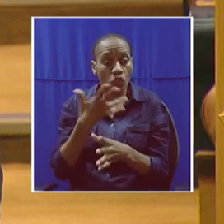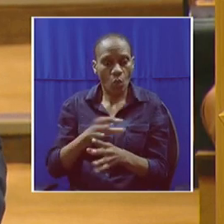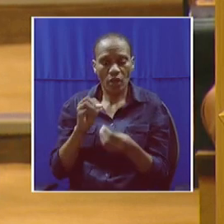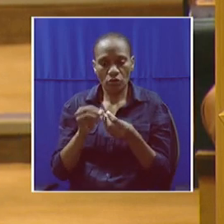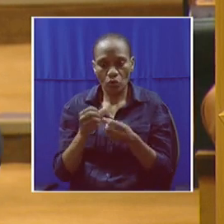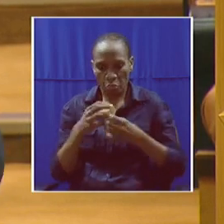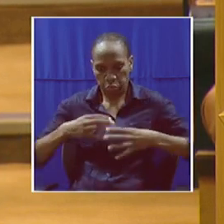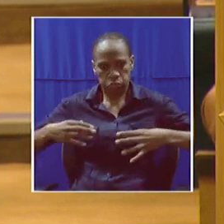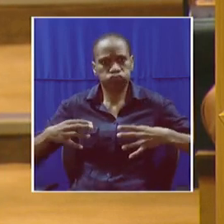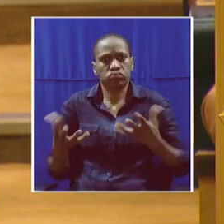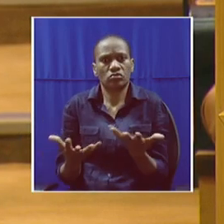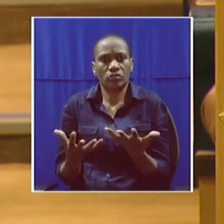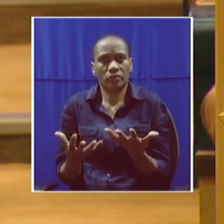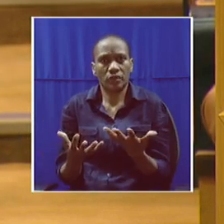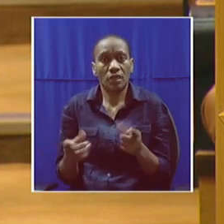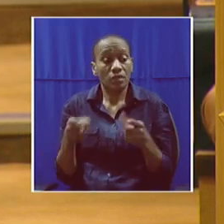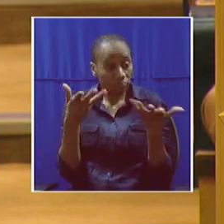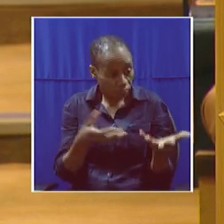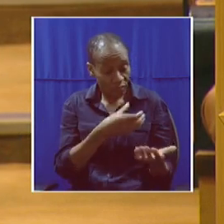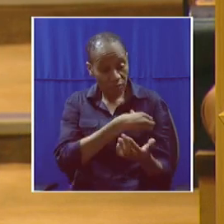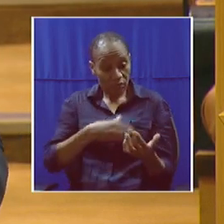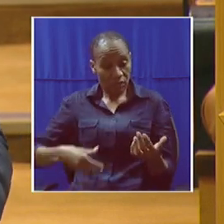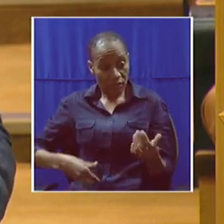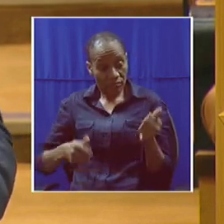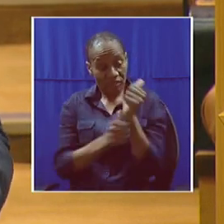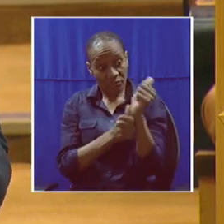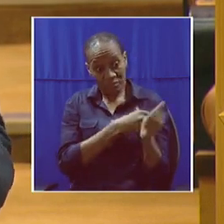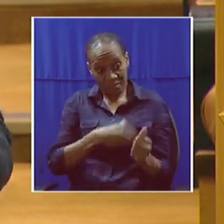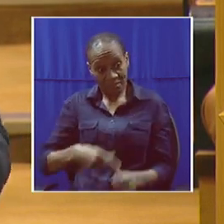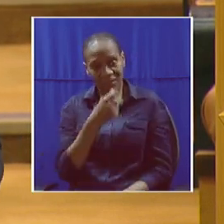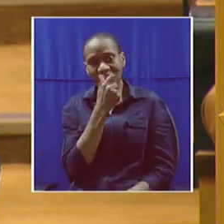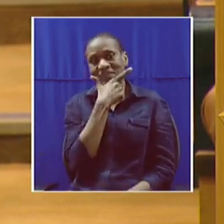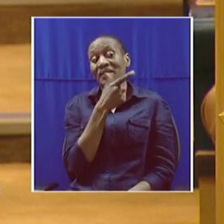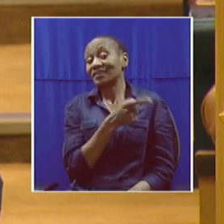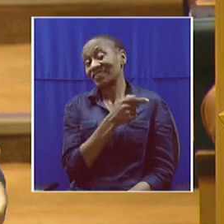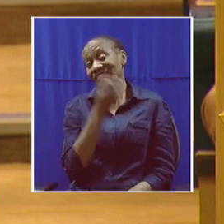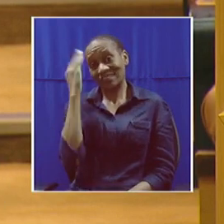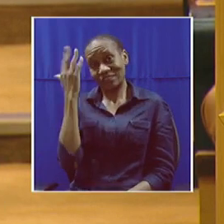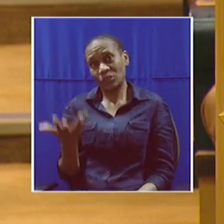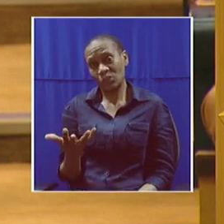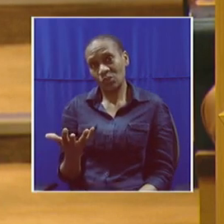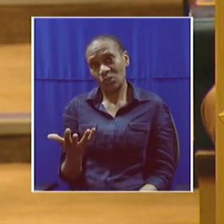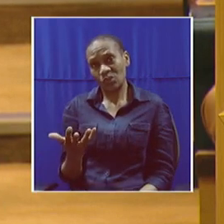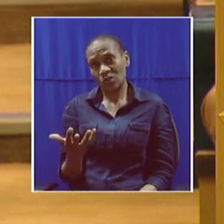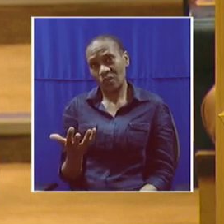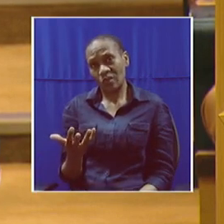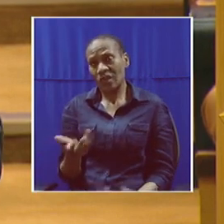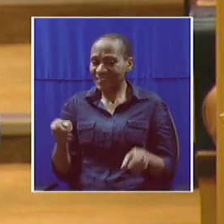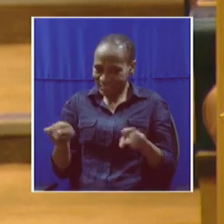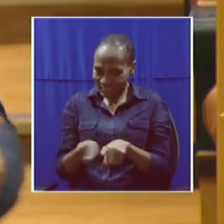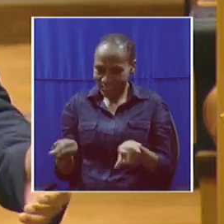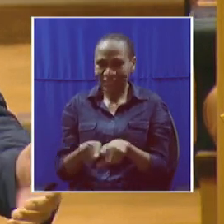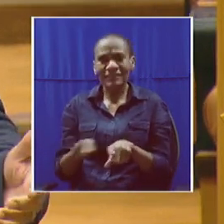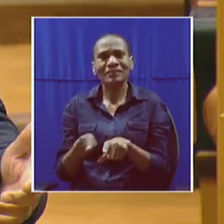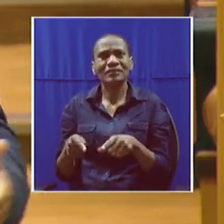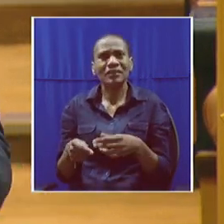they can make more profit I see The Honorable Deputy president is smiling he knows that so they are Force feeding these things and this is how they force feed even